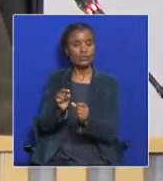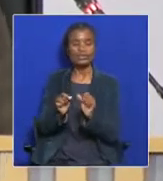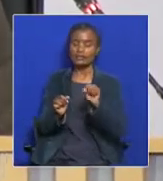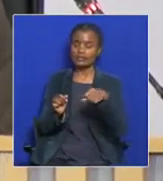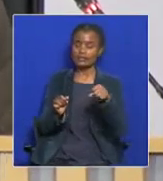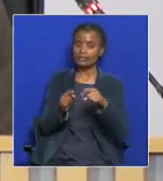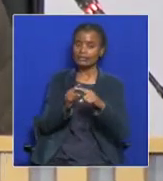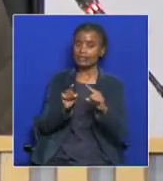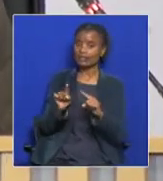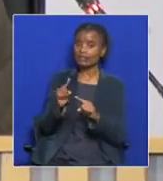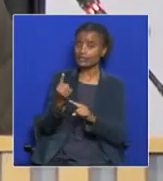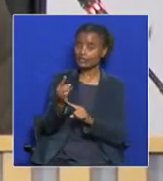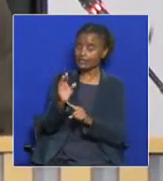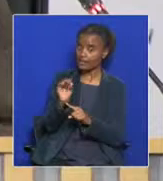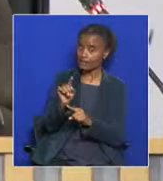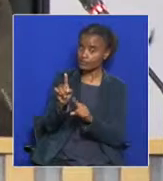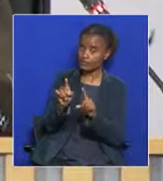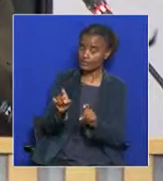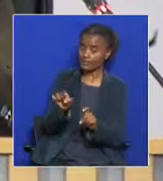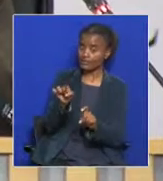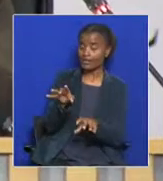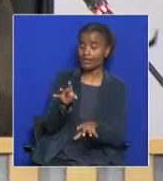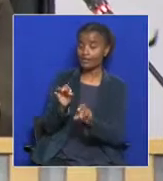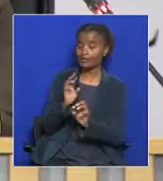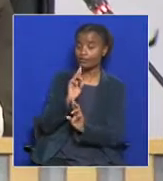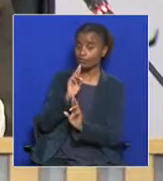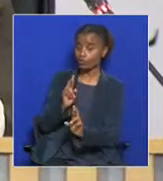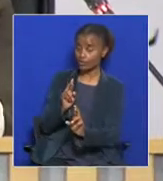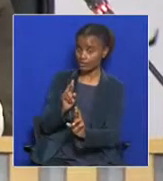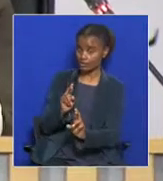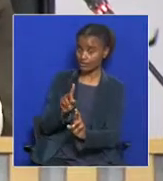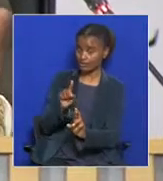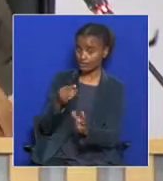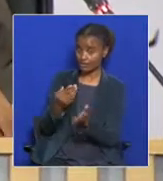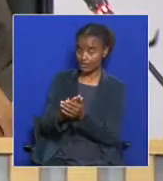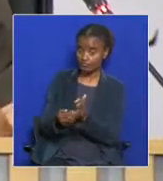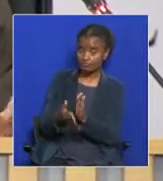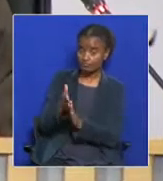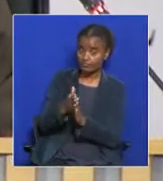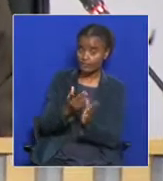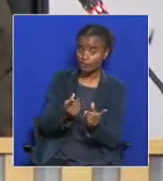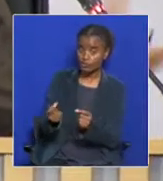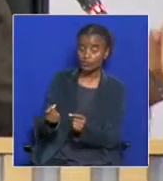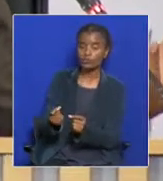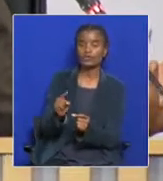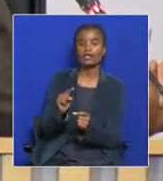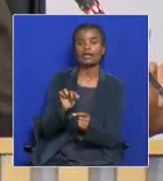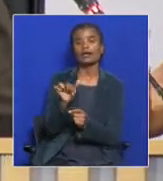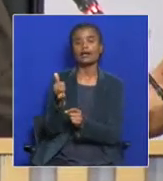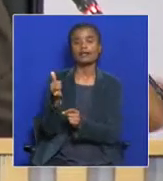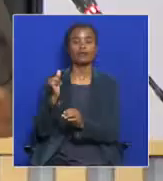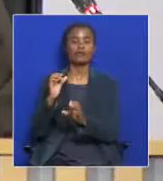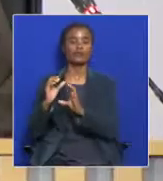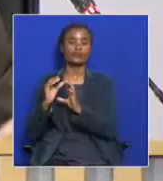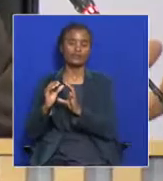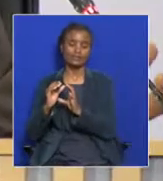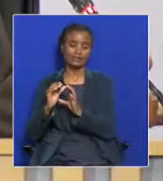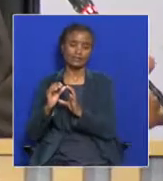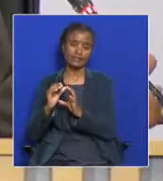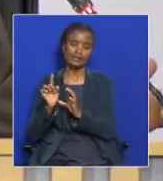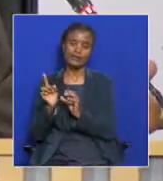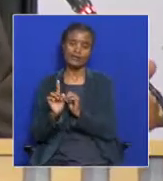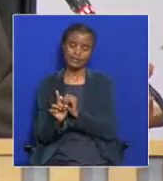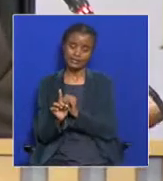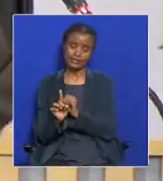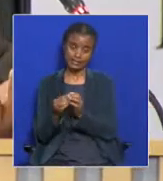the analysis report? Okay, all right. Then another part of my conversation would have been, do you have place? Can we bring it